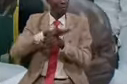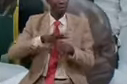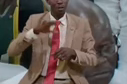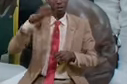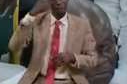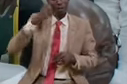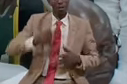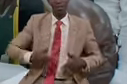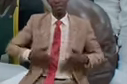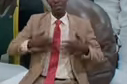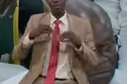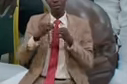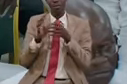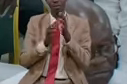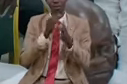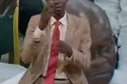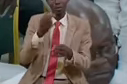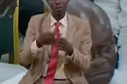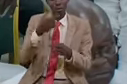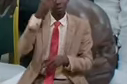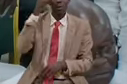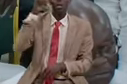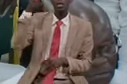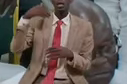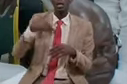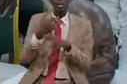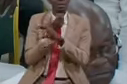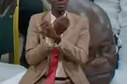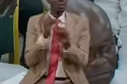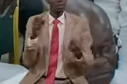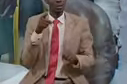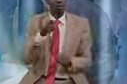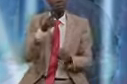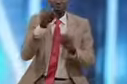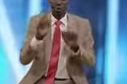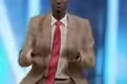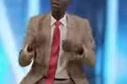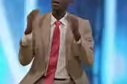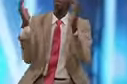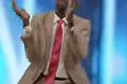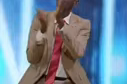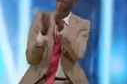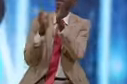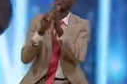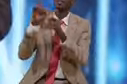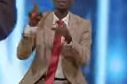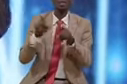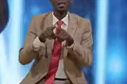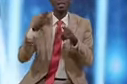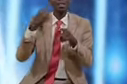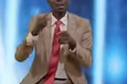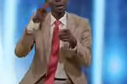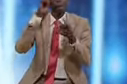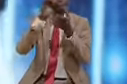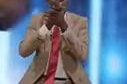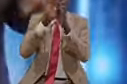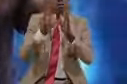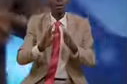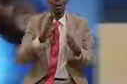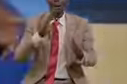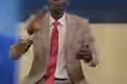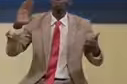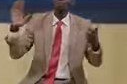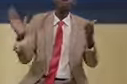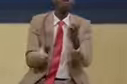has redeemed you. And now you can praise him like those saints are praising him in heaven.